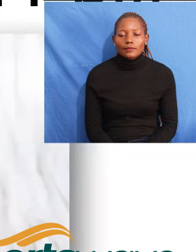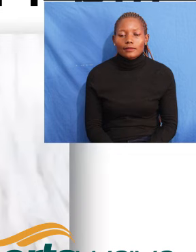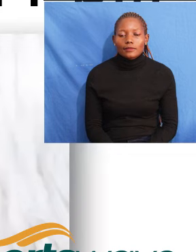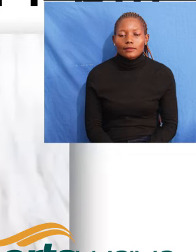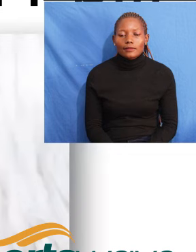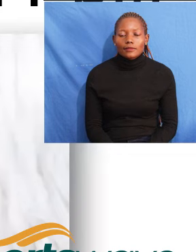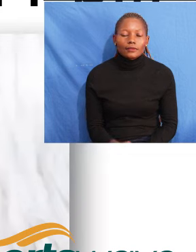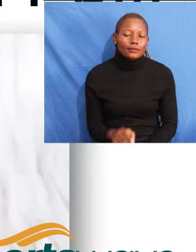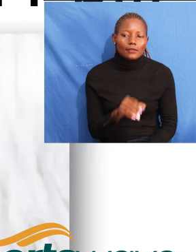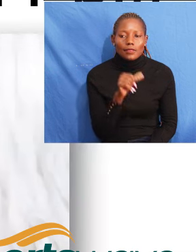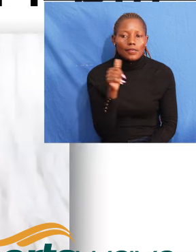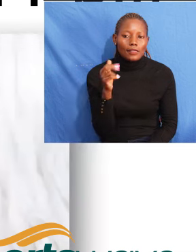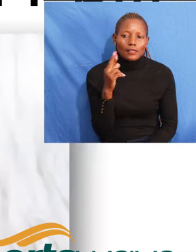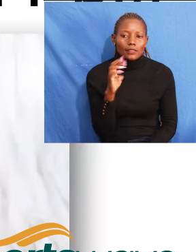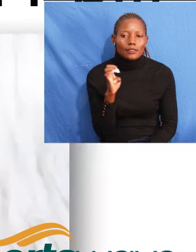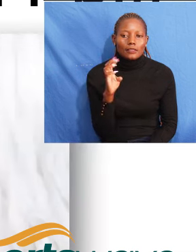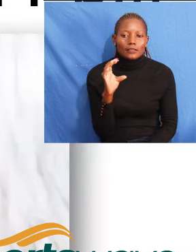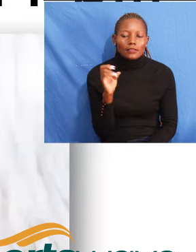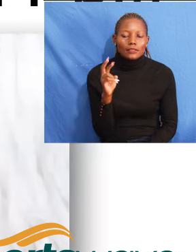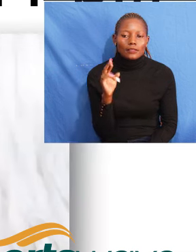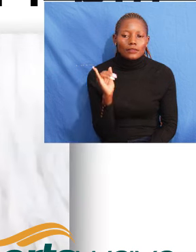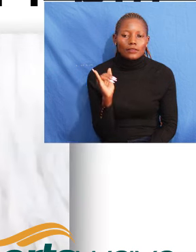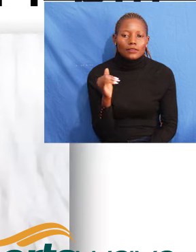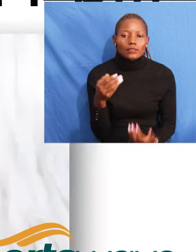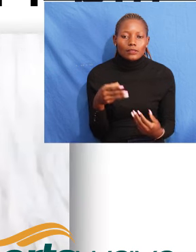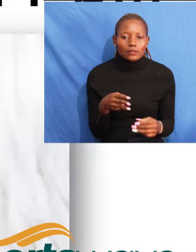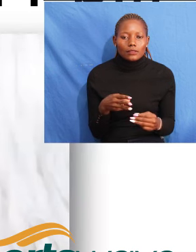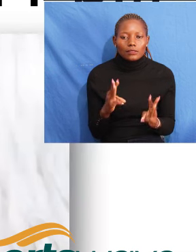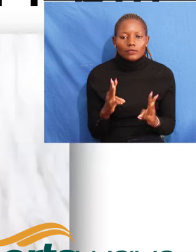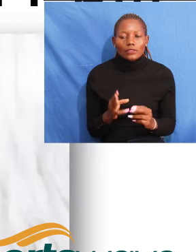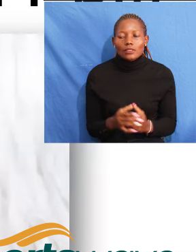recovery methods into my schedule.